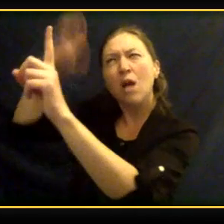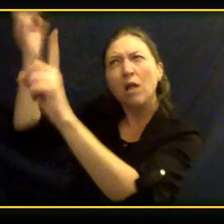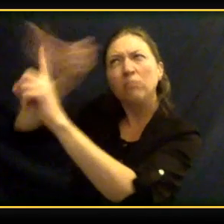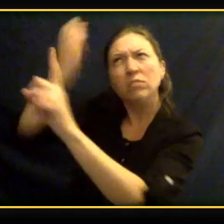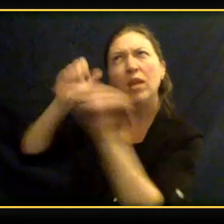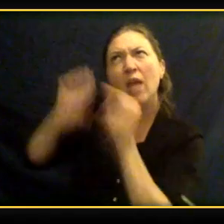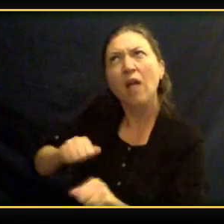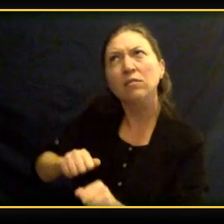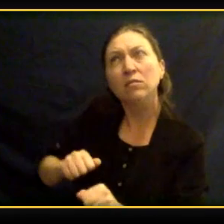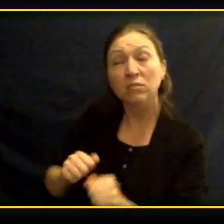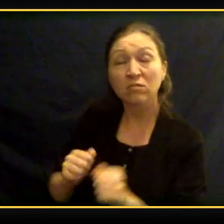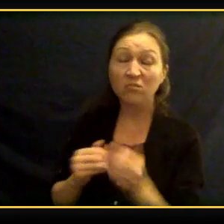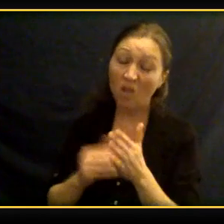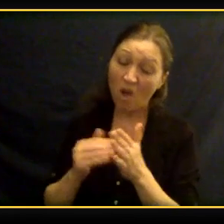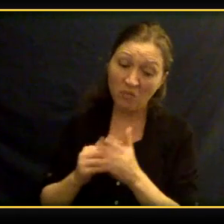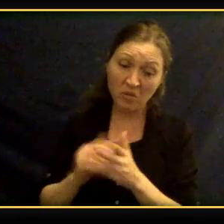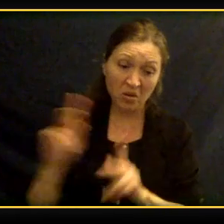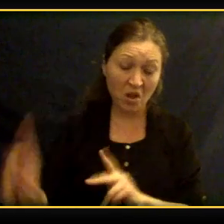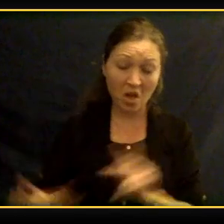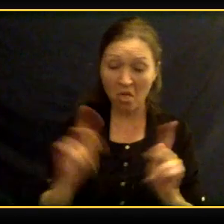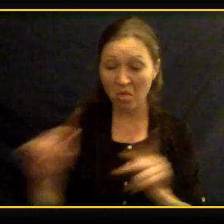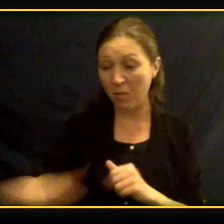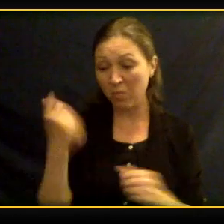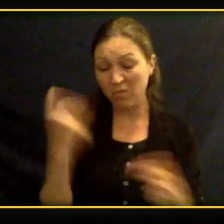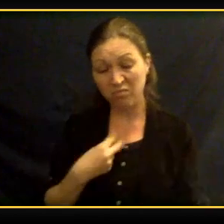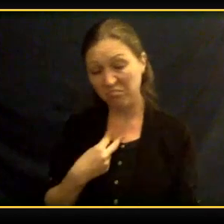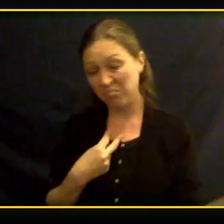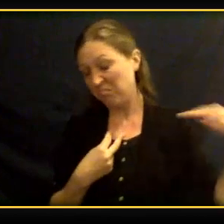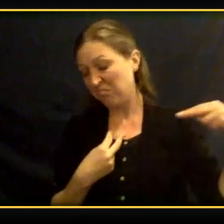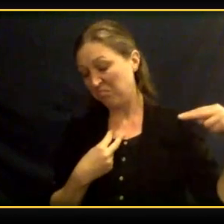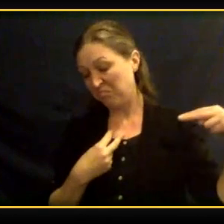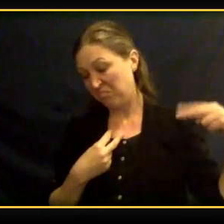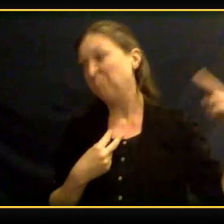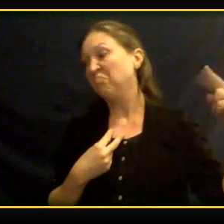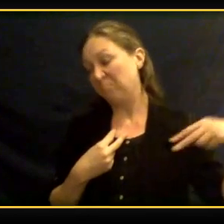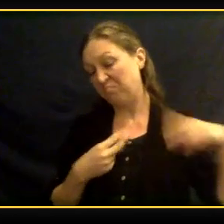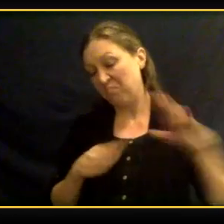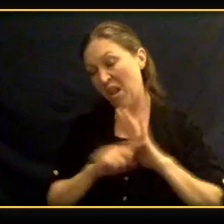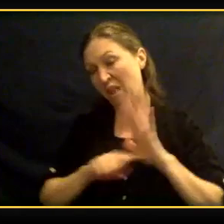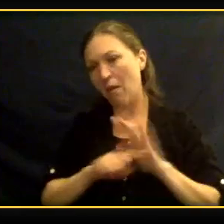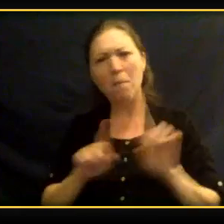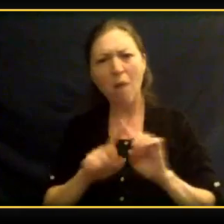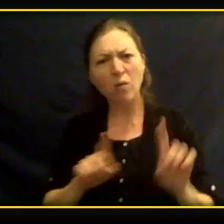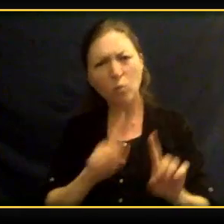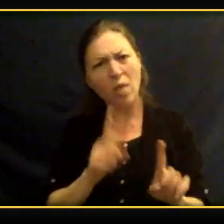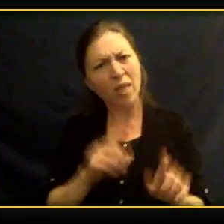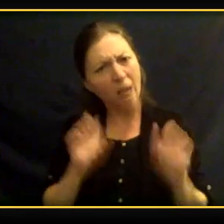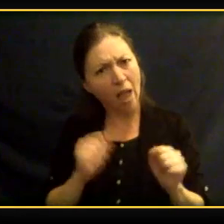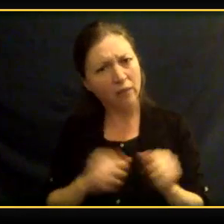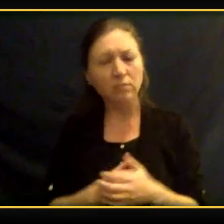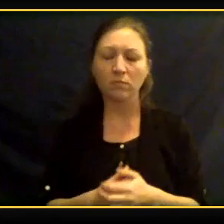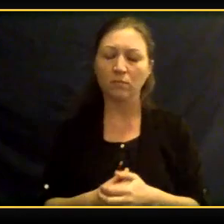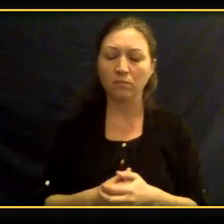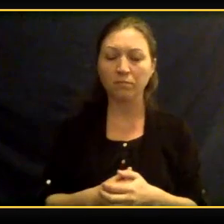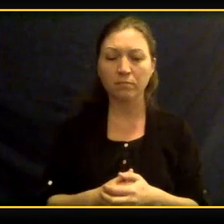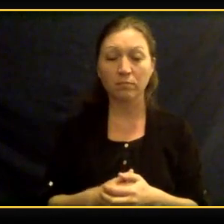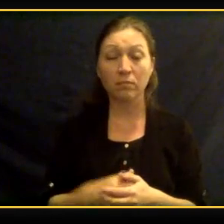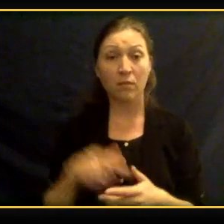out and assume we're less capable than we really are. Starkloff's Dream Big program strives to instill college